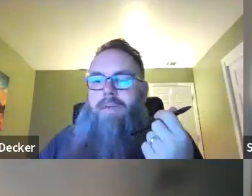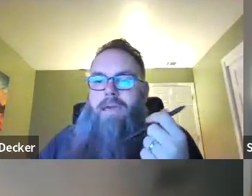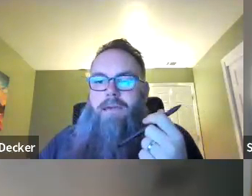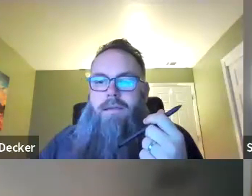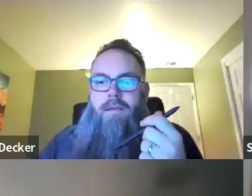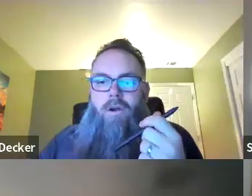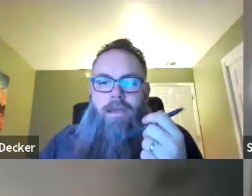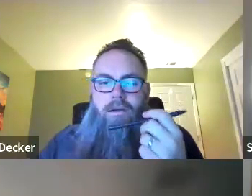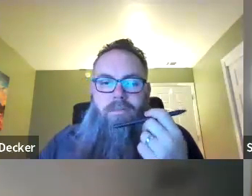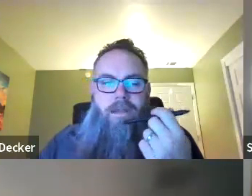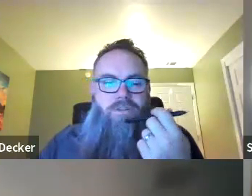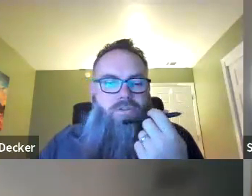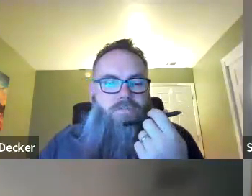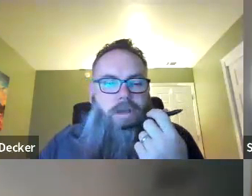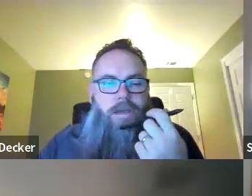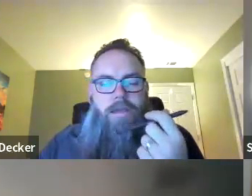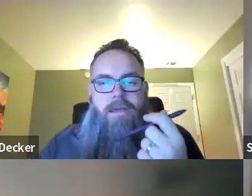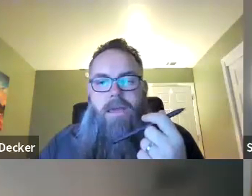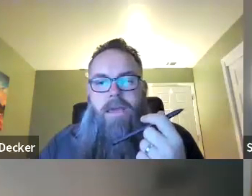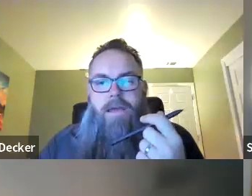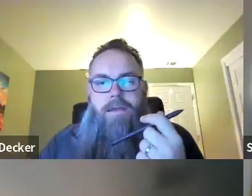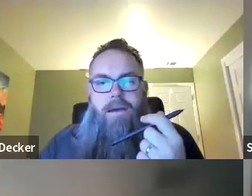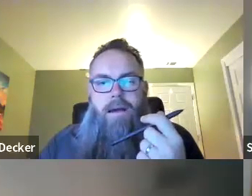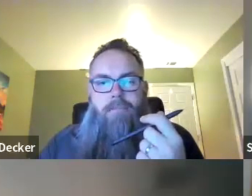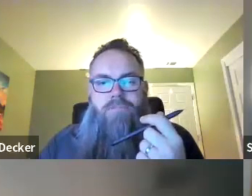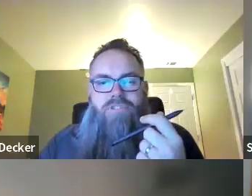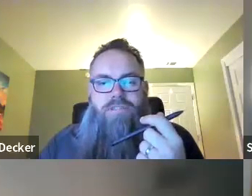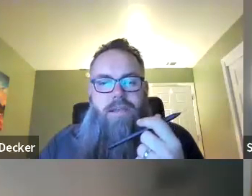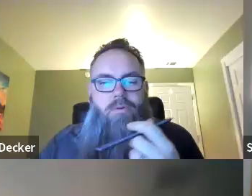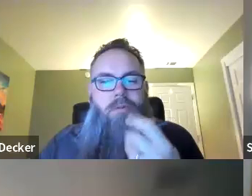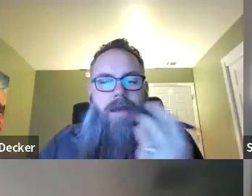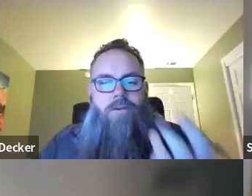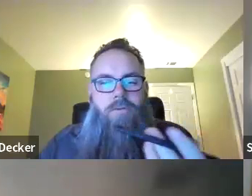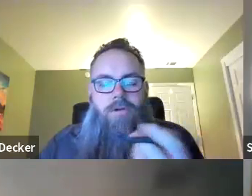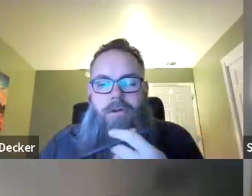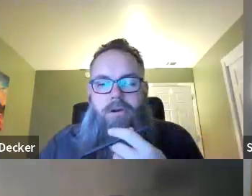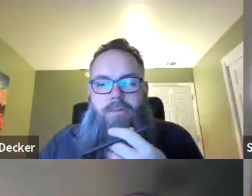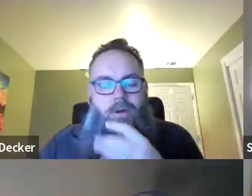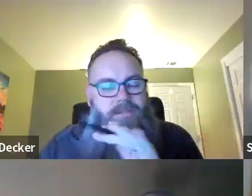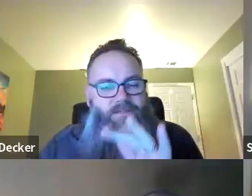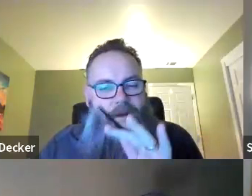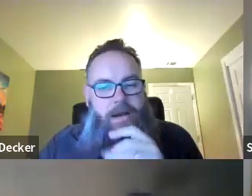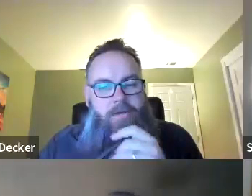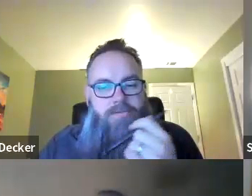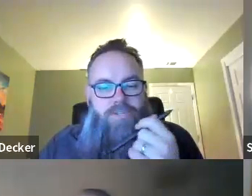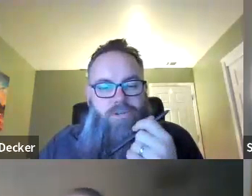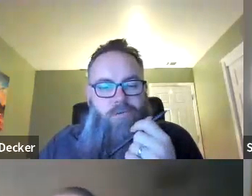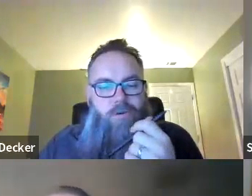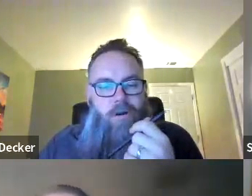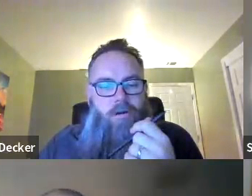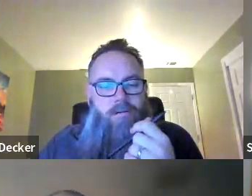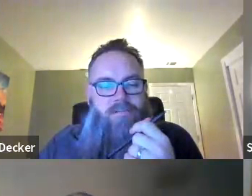Robin LeMay, our accounting manager, this morning. And just a reminder, we are in a process right now of